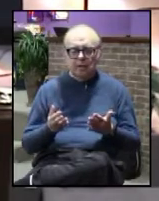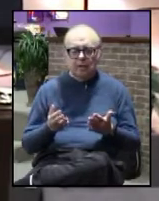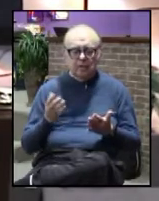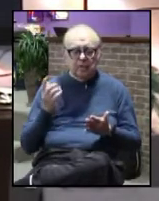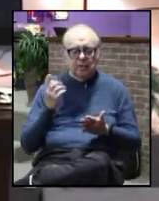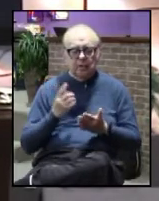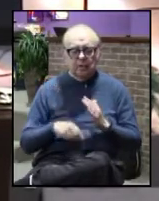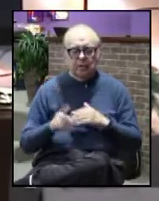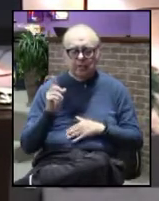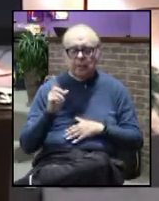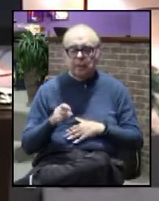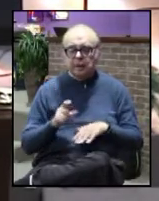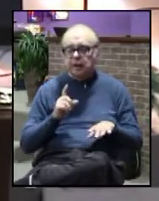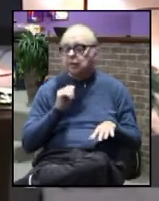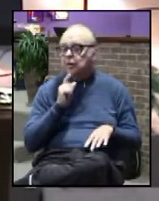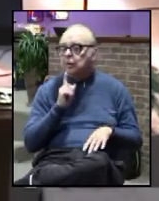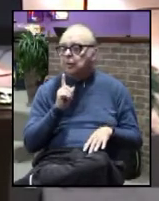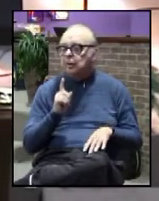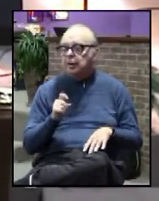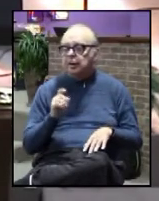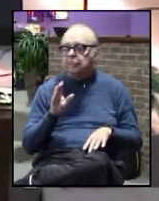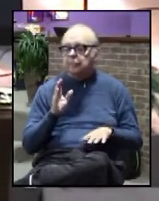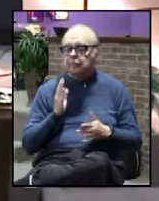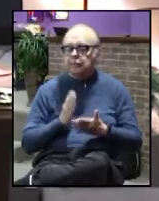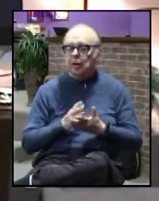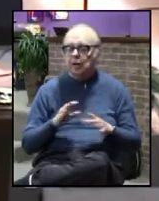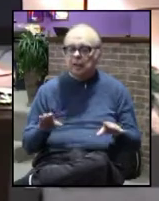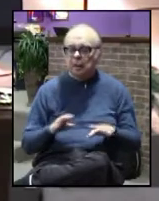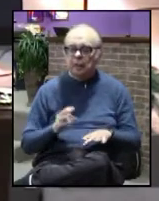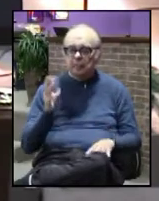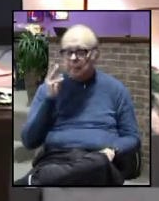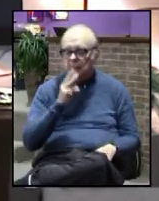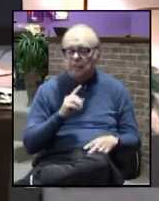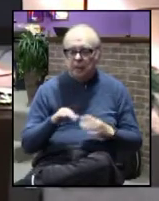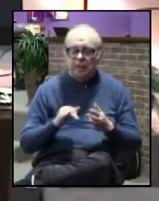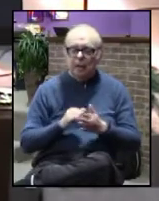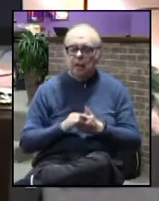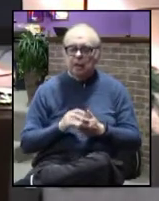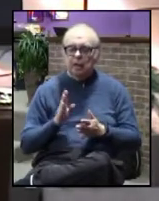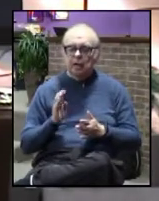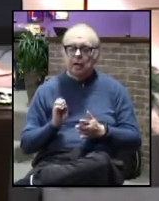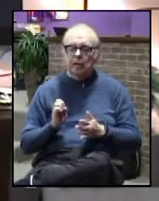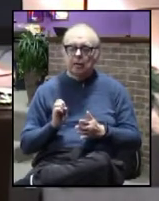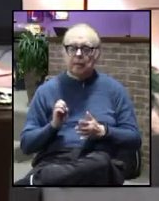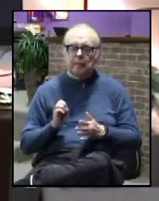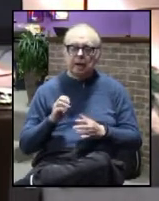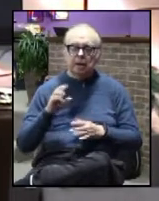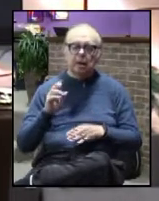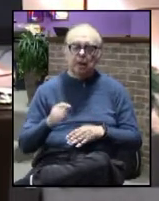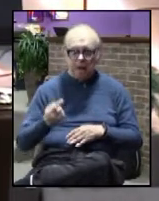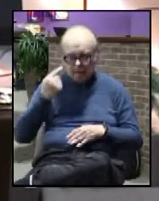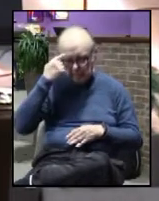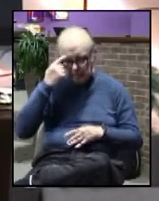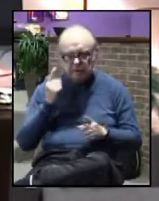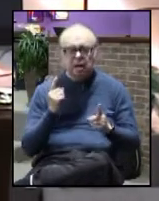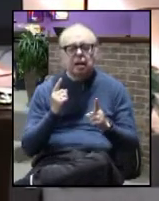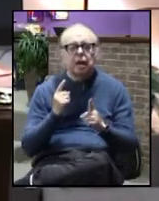And what we need to quit doing is worrying about being politically correct.